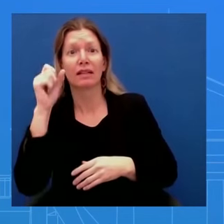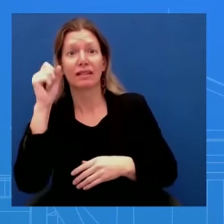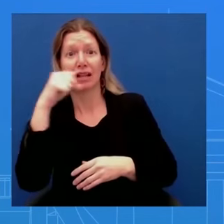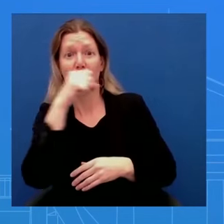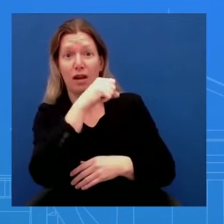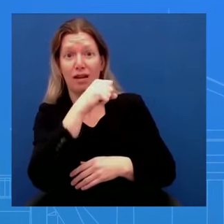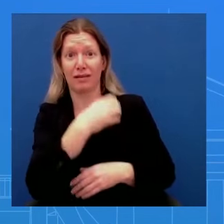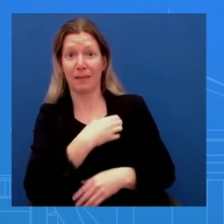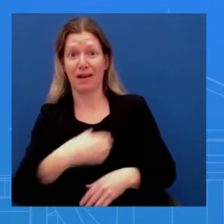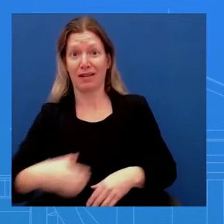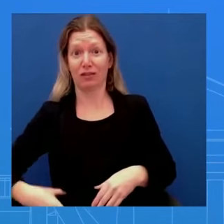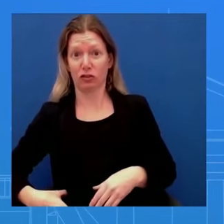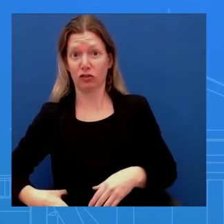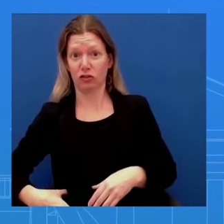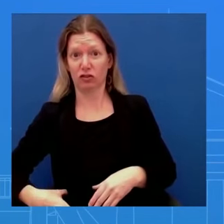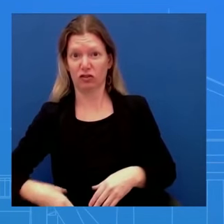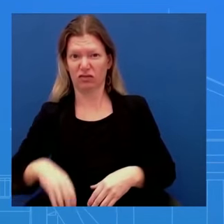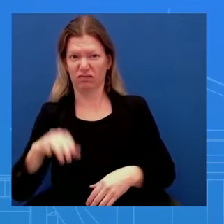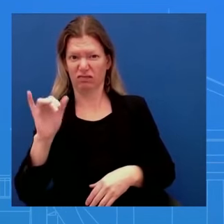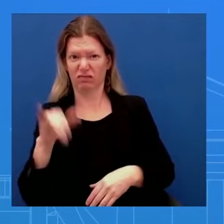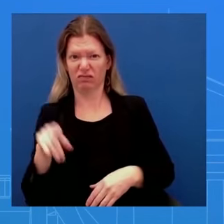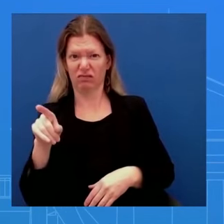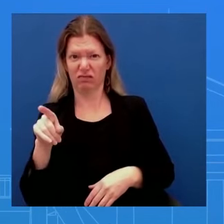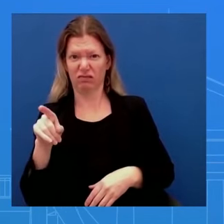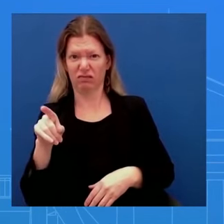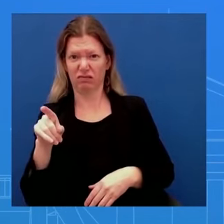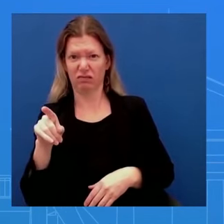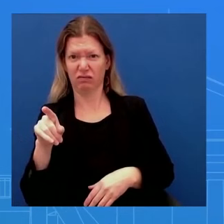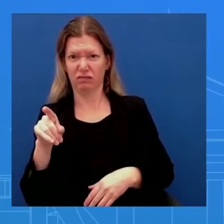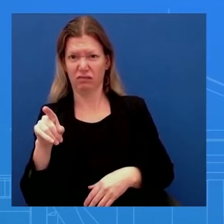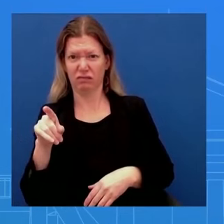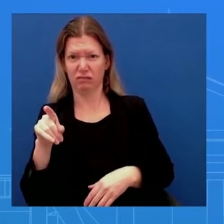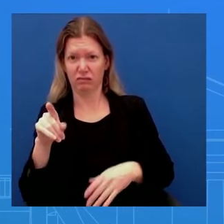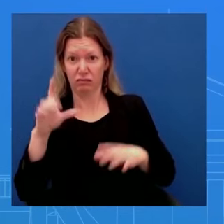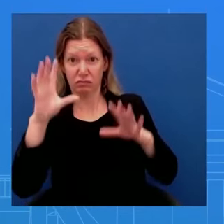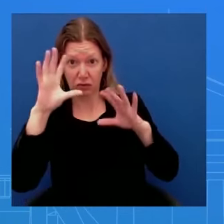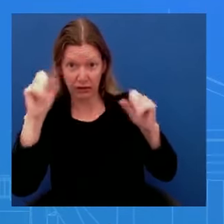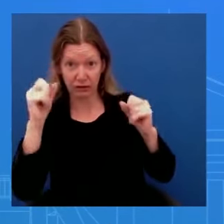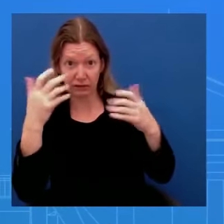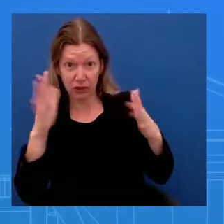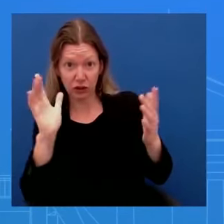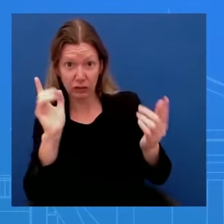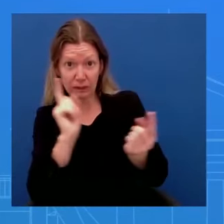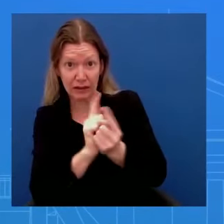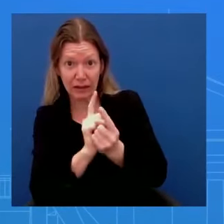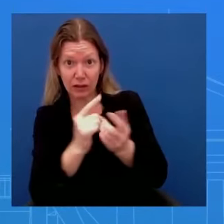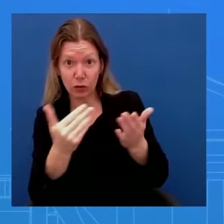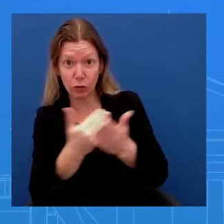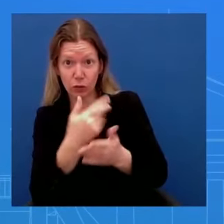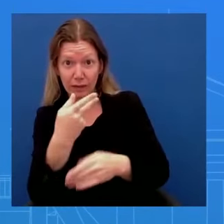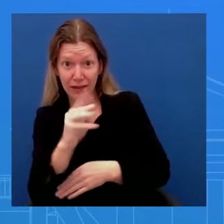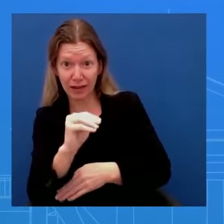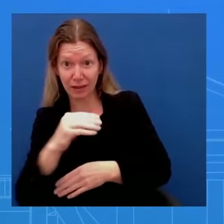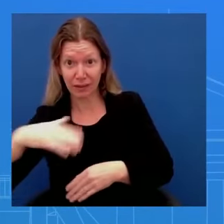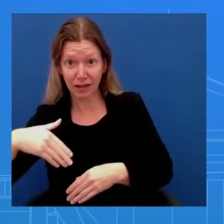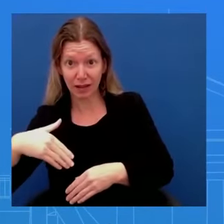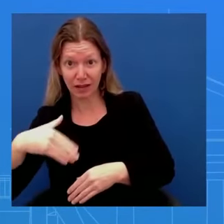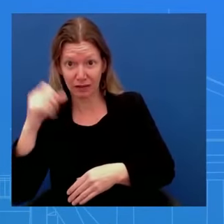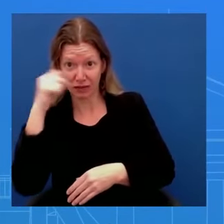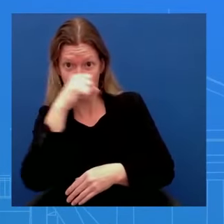I'm asking if president met the new Taiwanese ambassador yet? I don't believe there's been a meeting, and